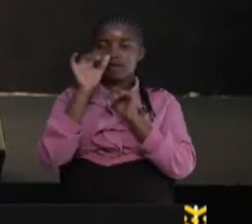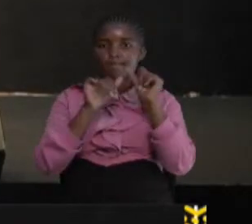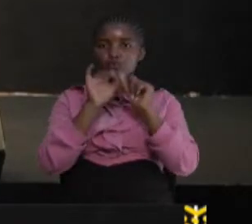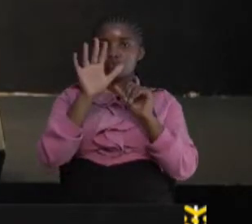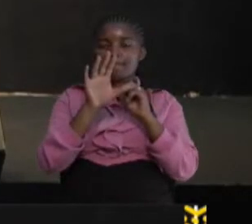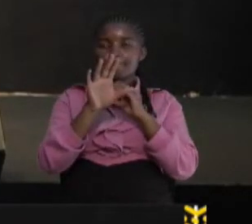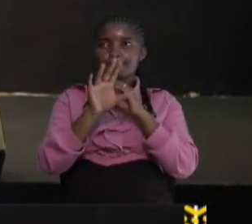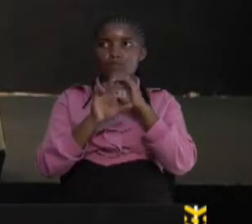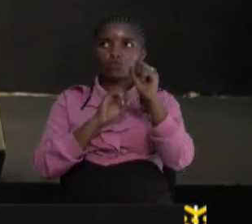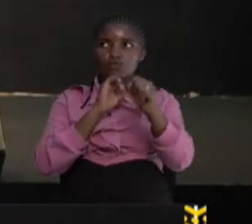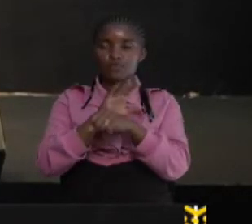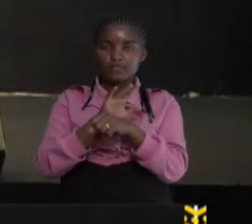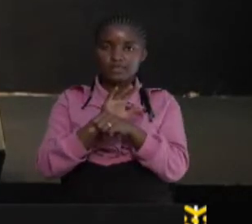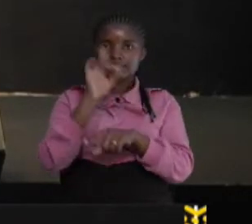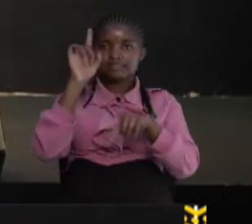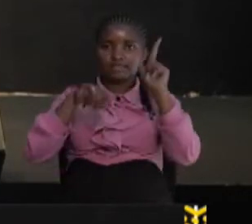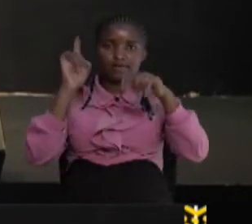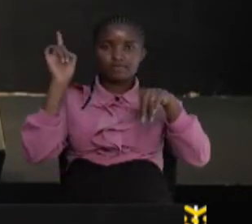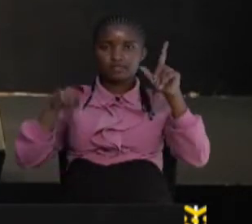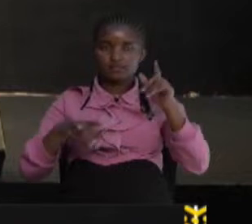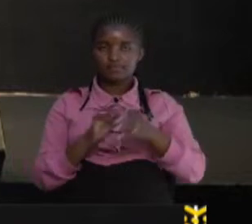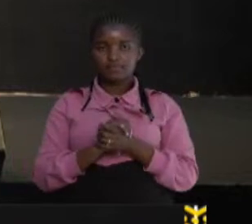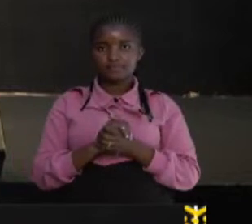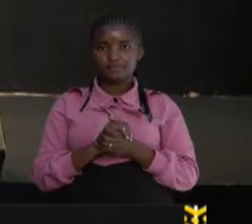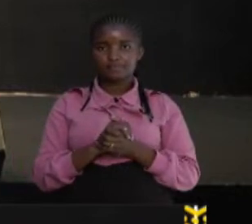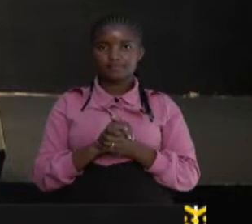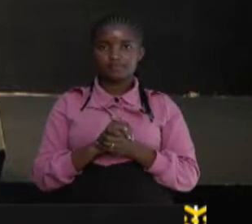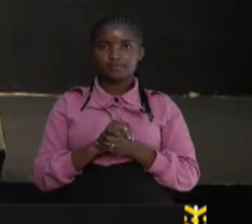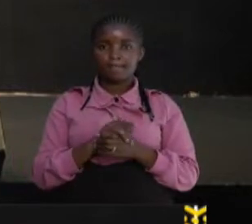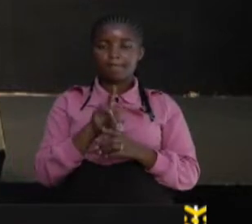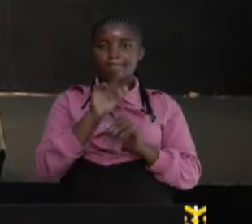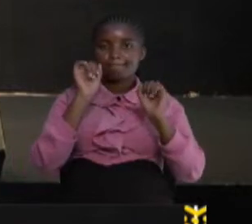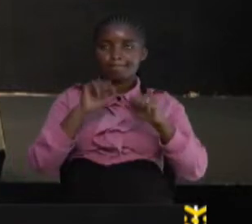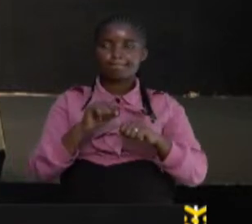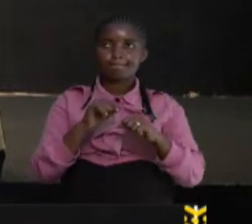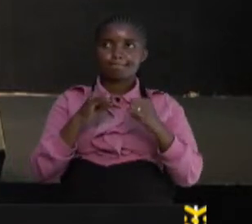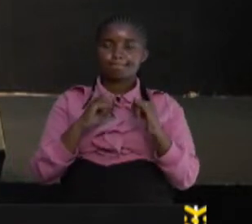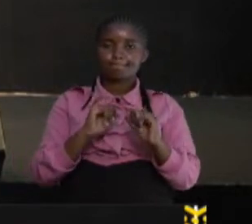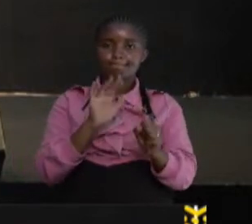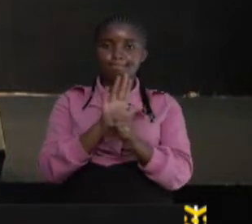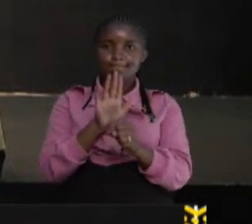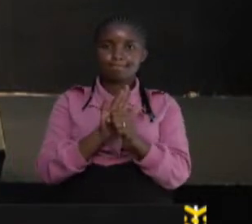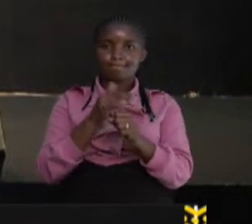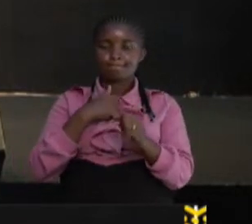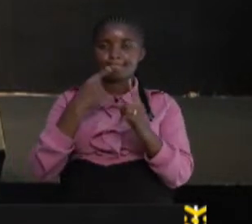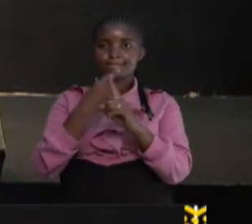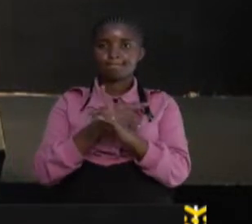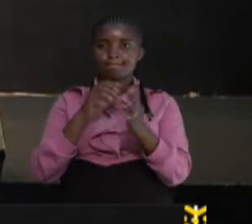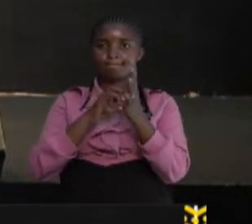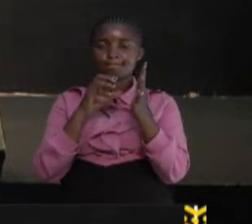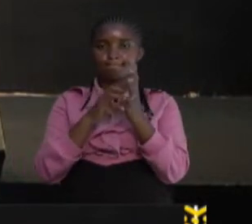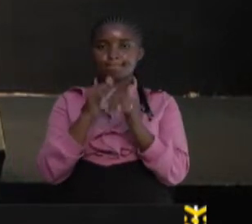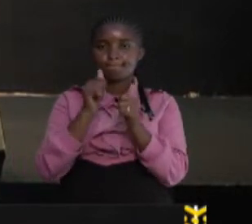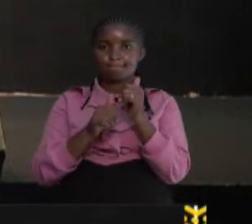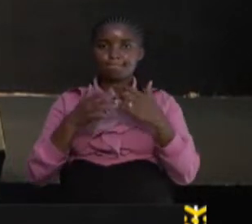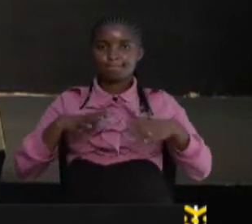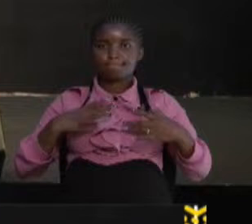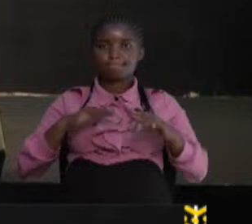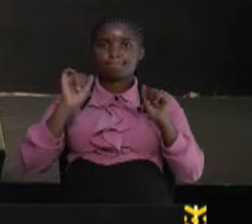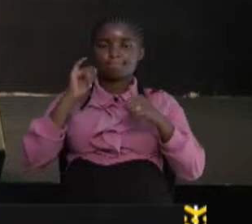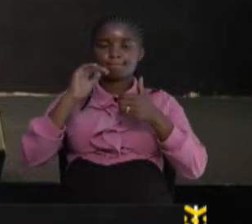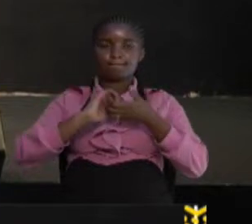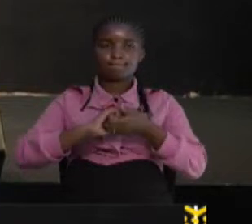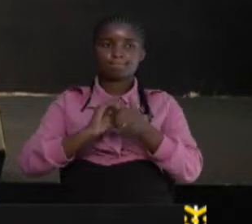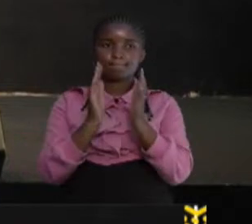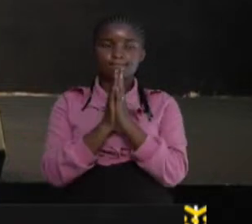movie, is not linear, it's diversified. So you can, as much as possible, have different content pieces that people would be